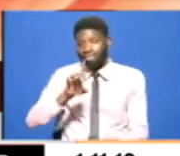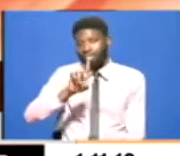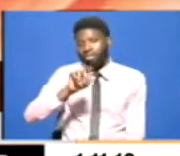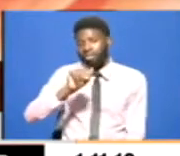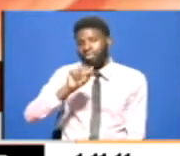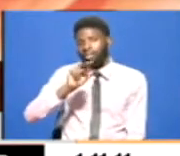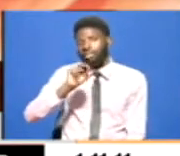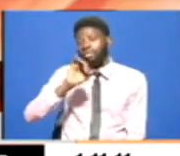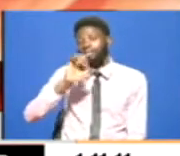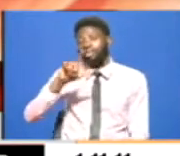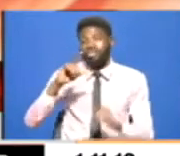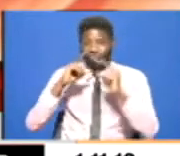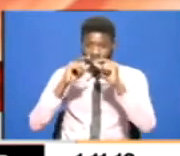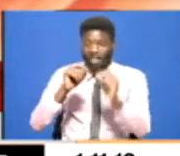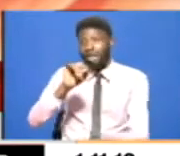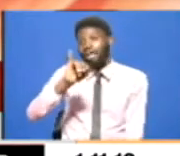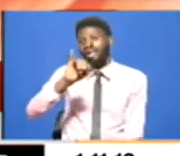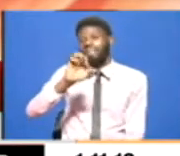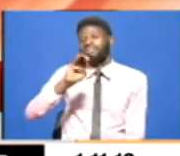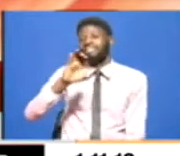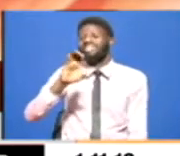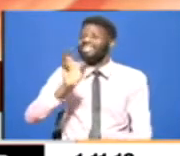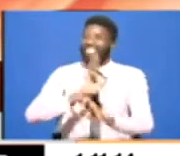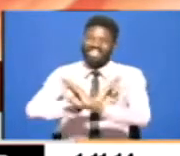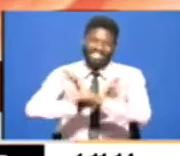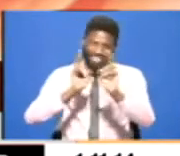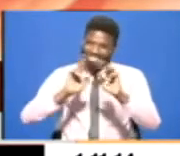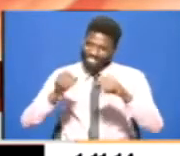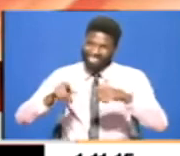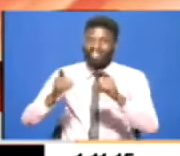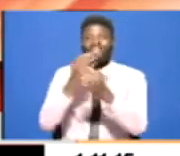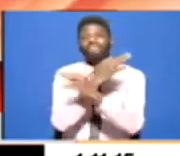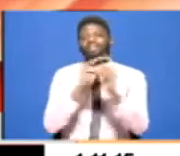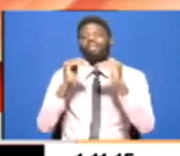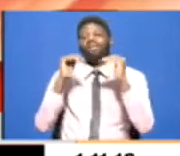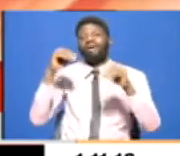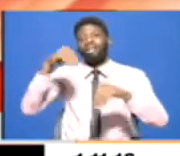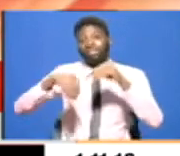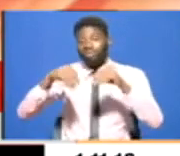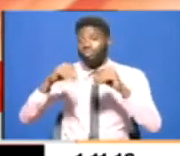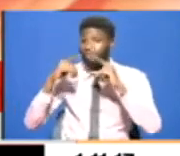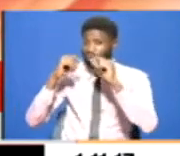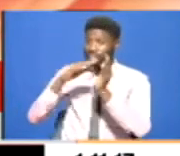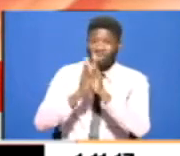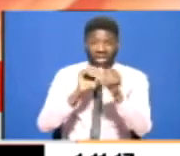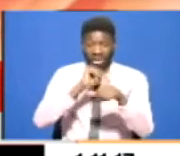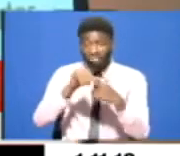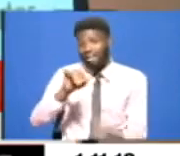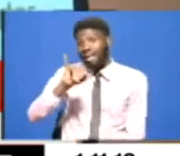free and fair elections. He said claims of perceived interference in the presidential and gubernatorial elections are